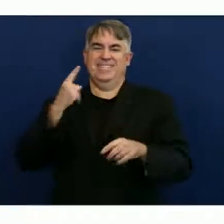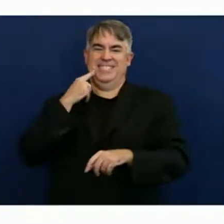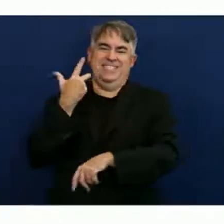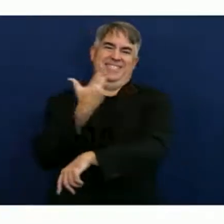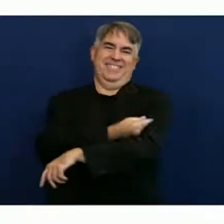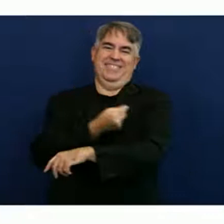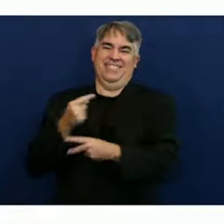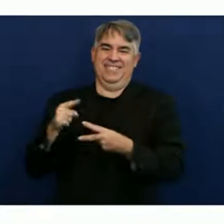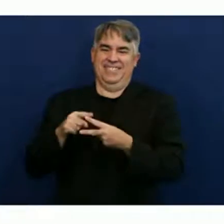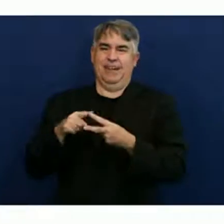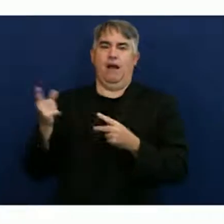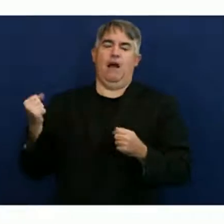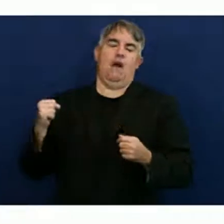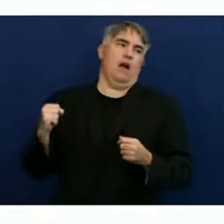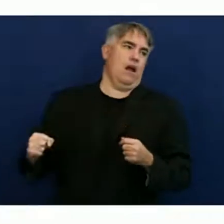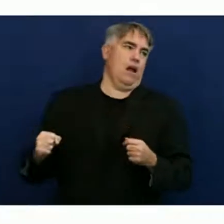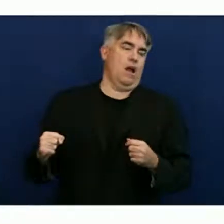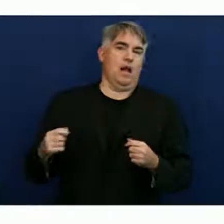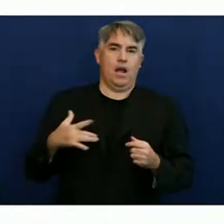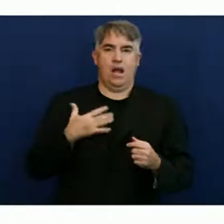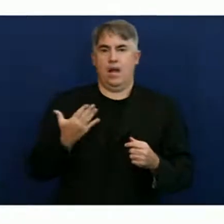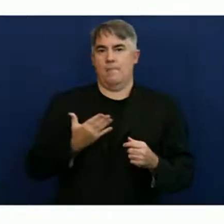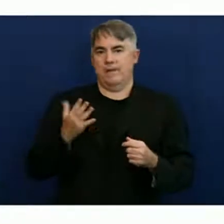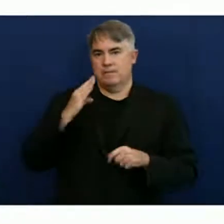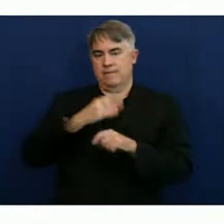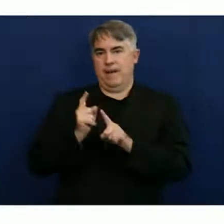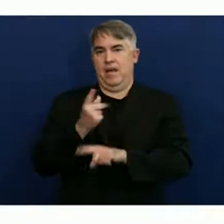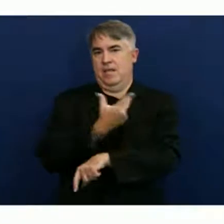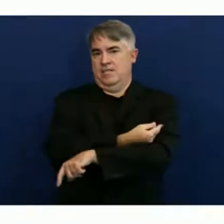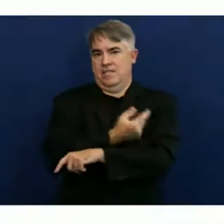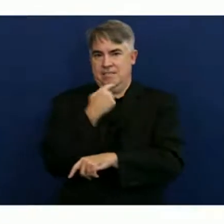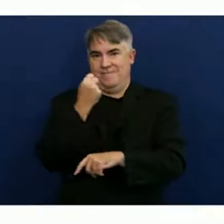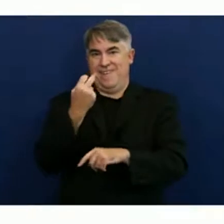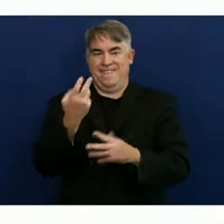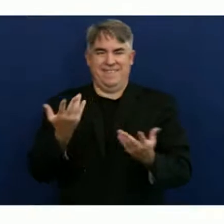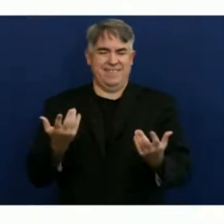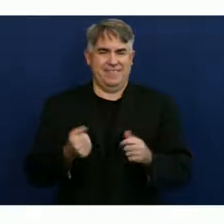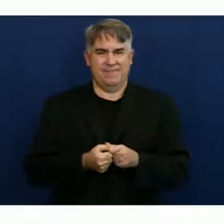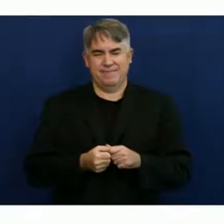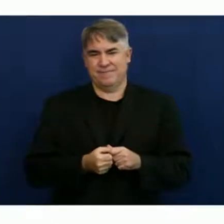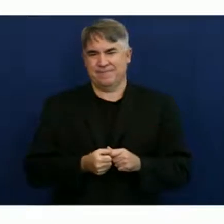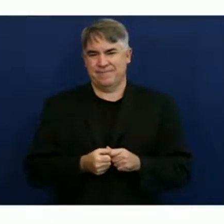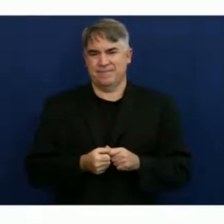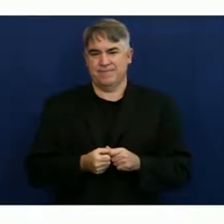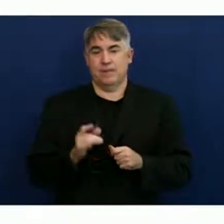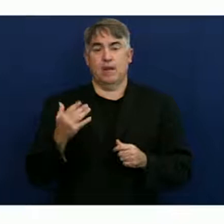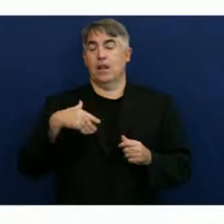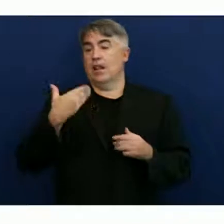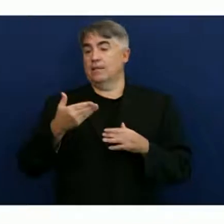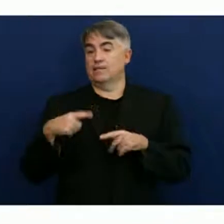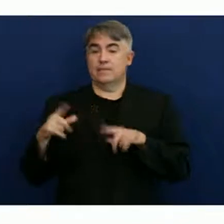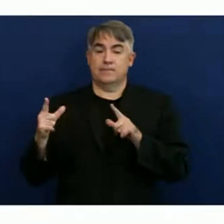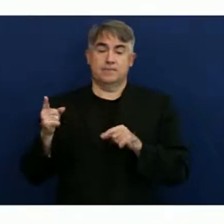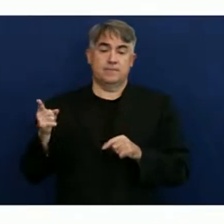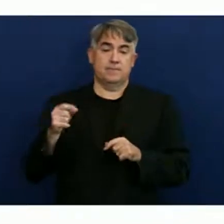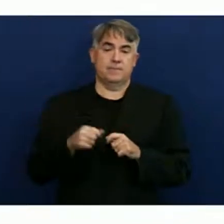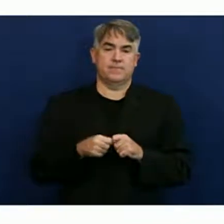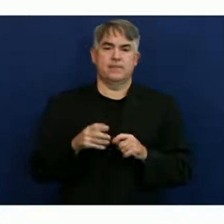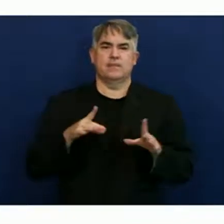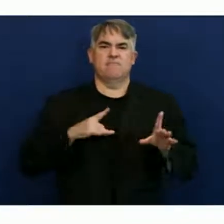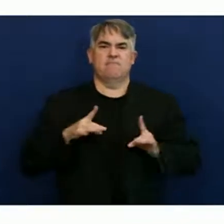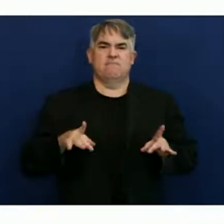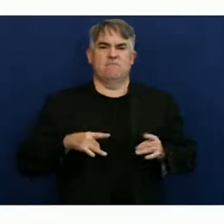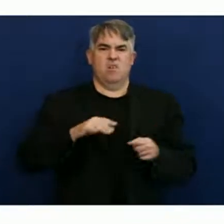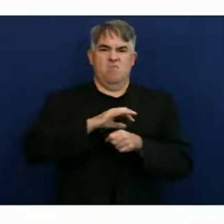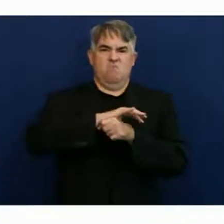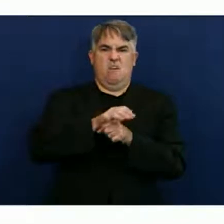it was not hard to find an appointment for him. Next slide. Here again, just our case counts. You know, our numbers just a